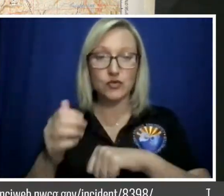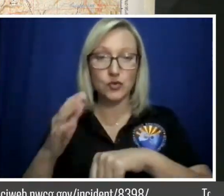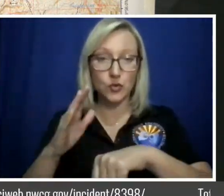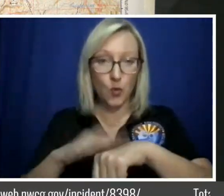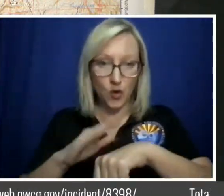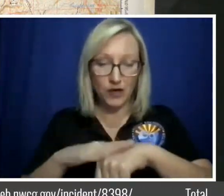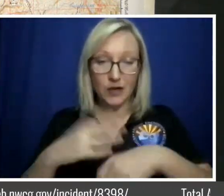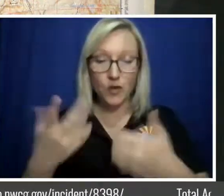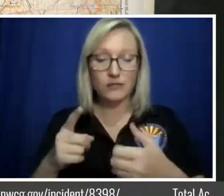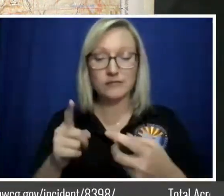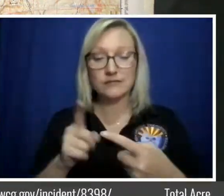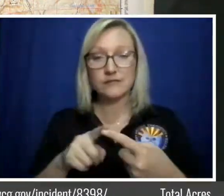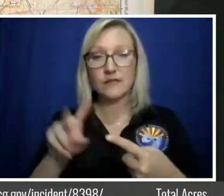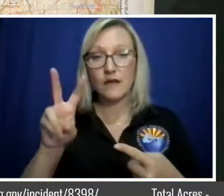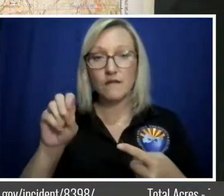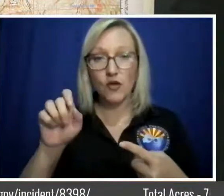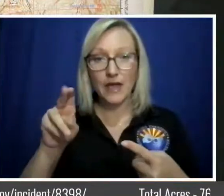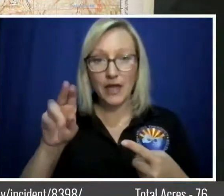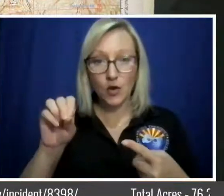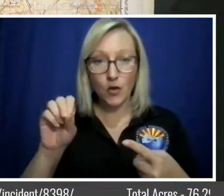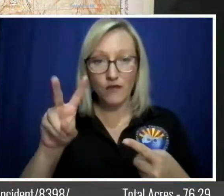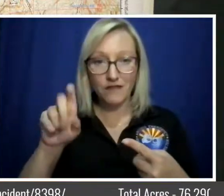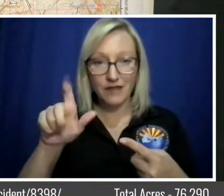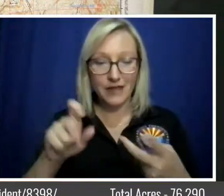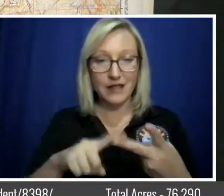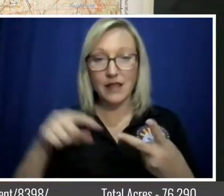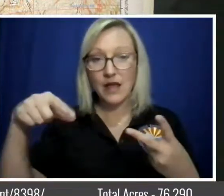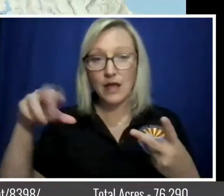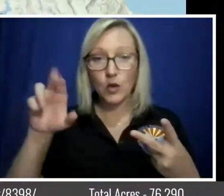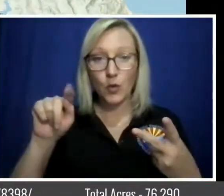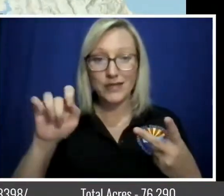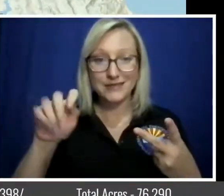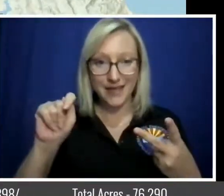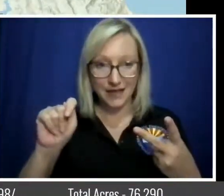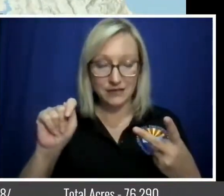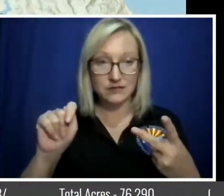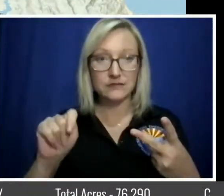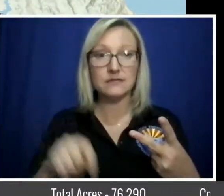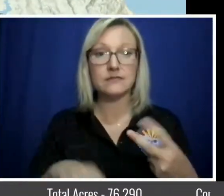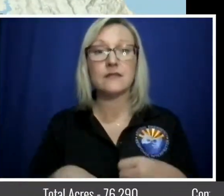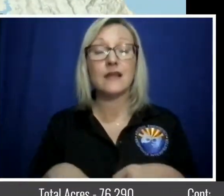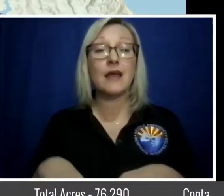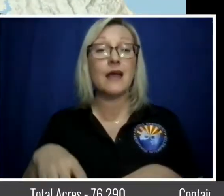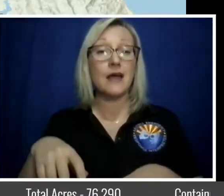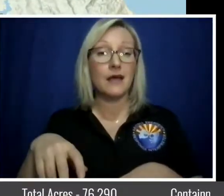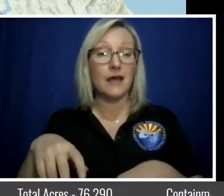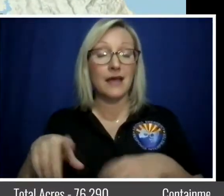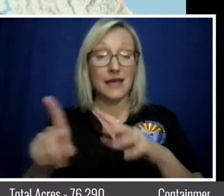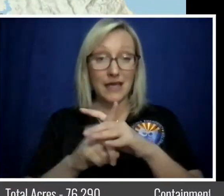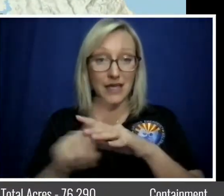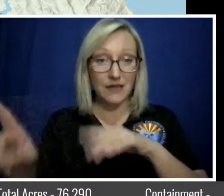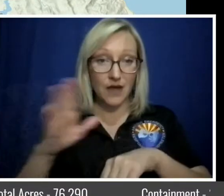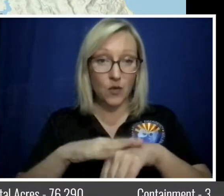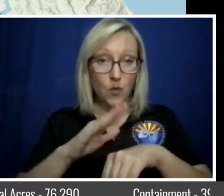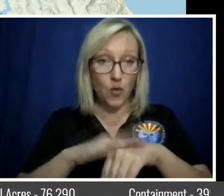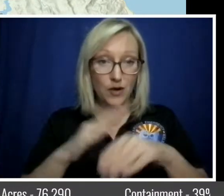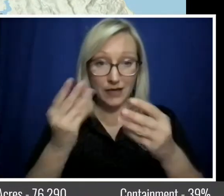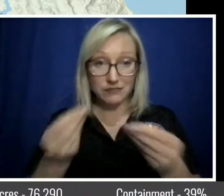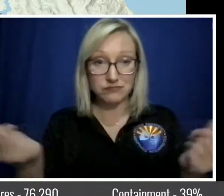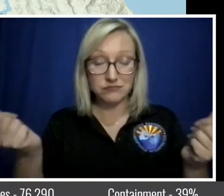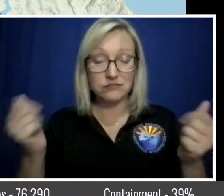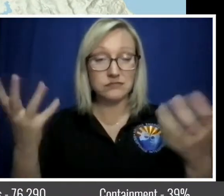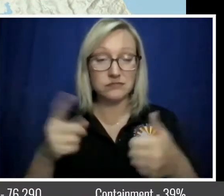Quintet. And the following locations had their evac warning order lifted, and that's Canyon Creek, Bottle